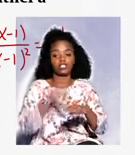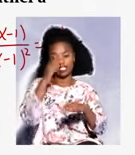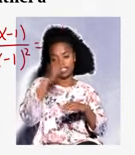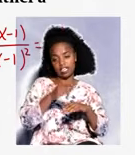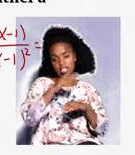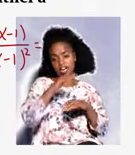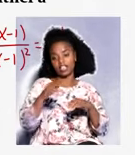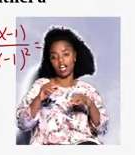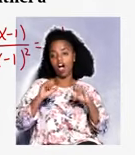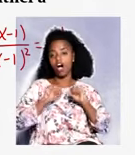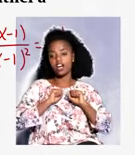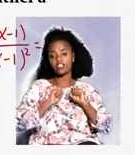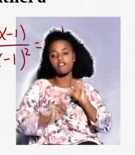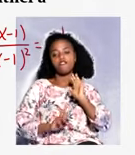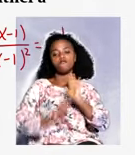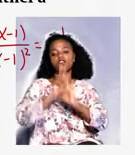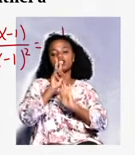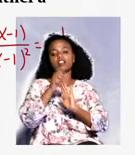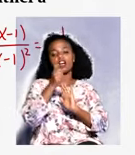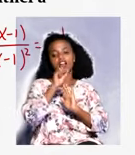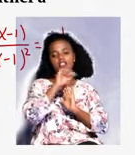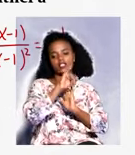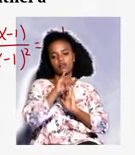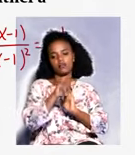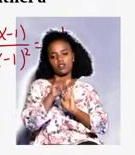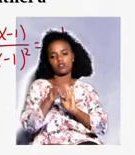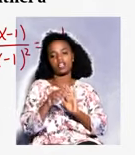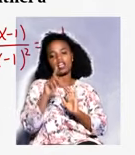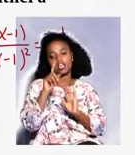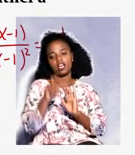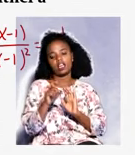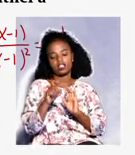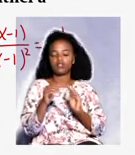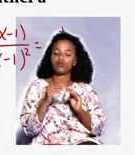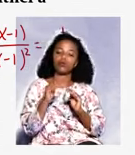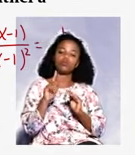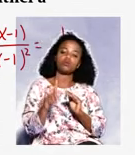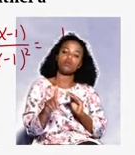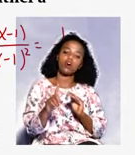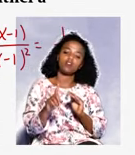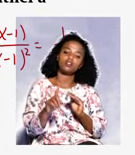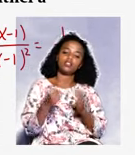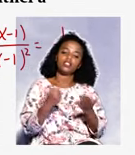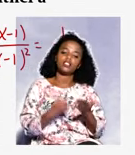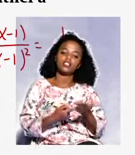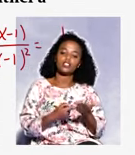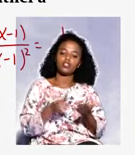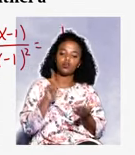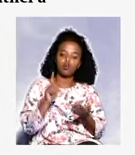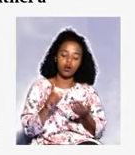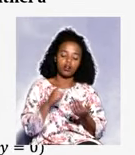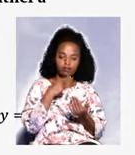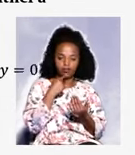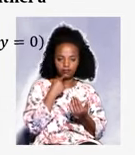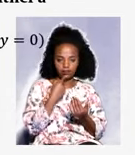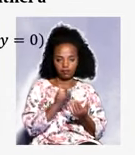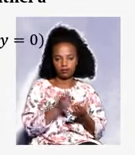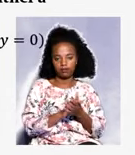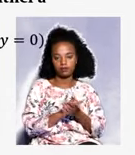graph has a vertical asymptote at x equals to 1. This is what this sentence say.